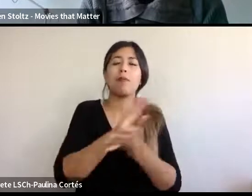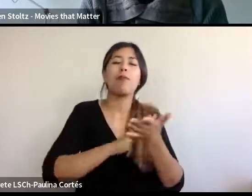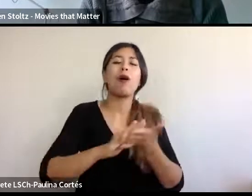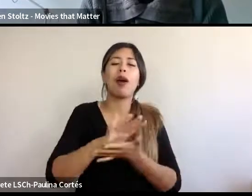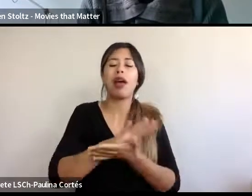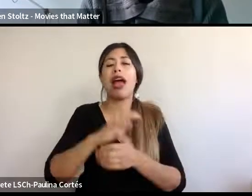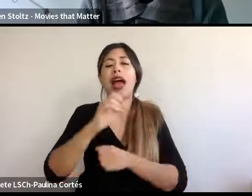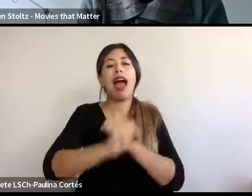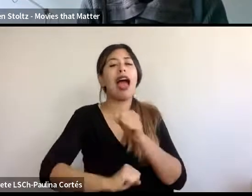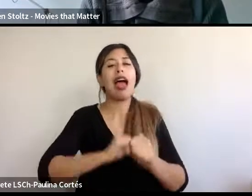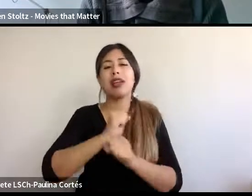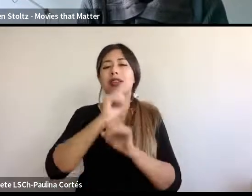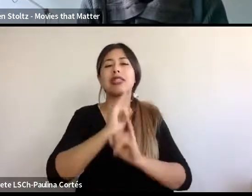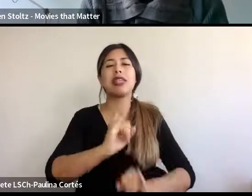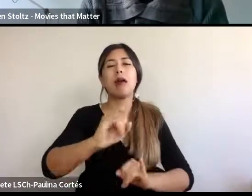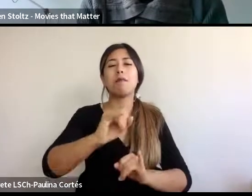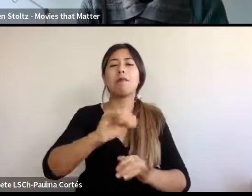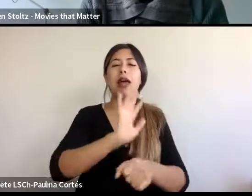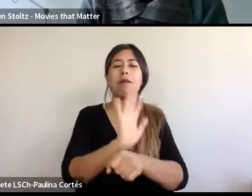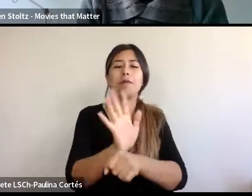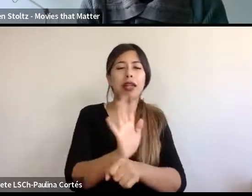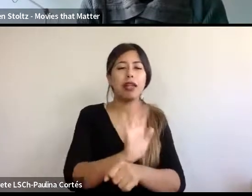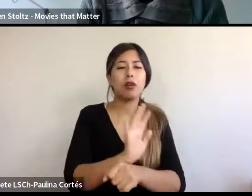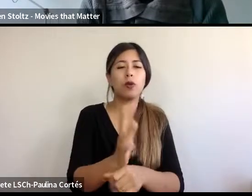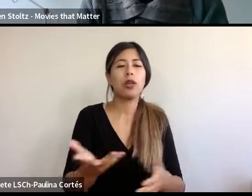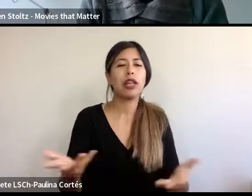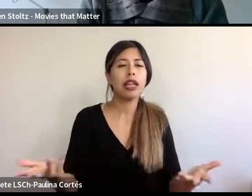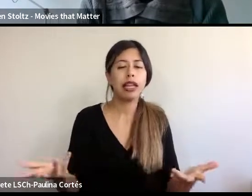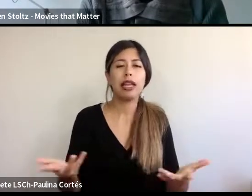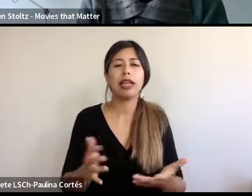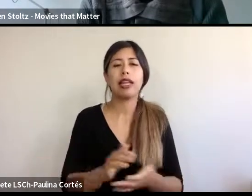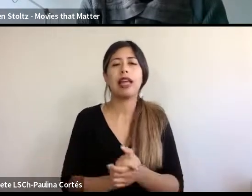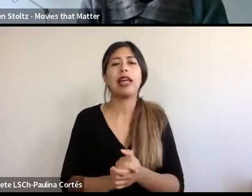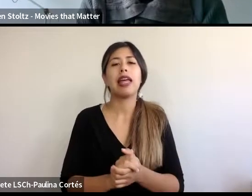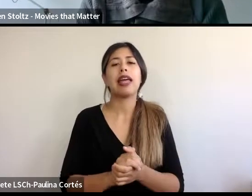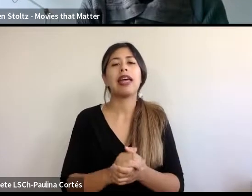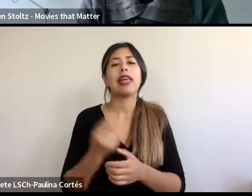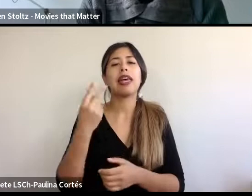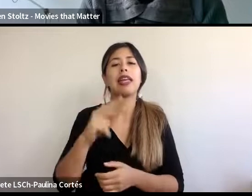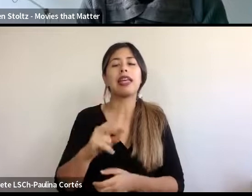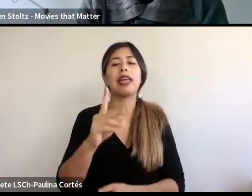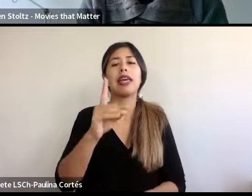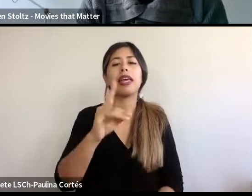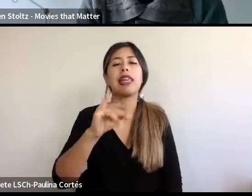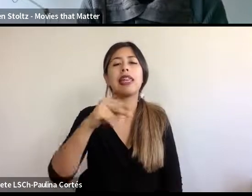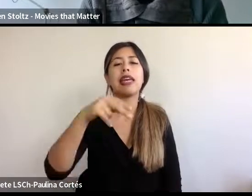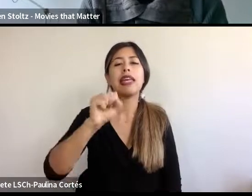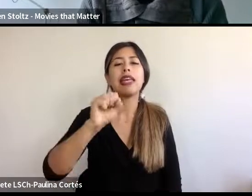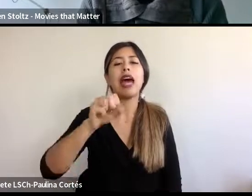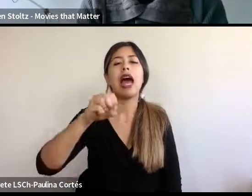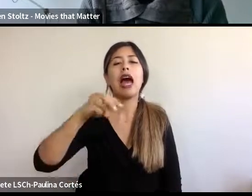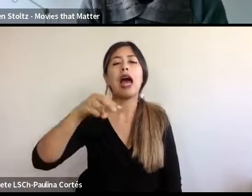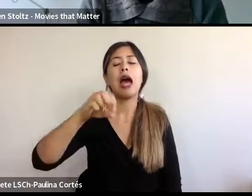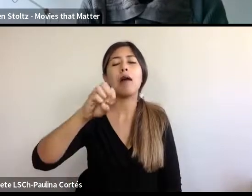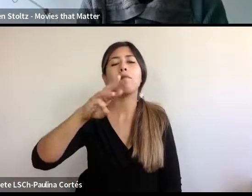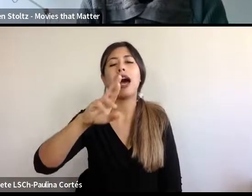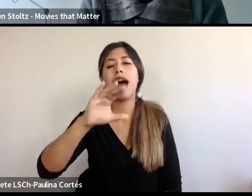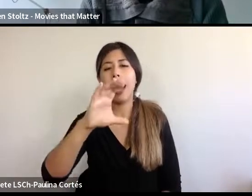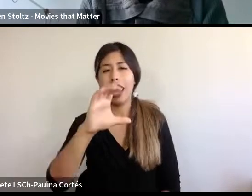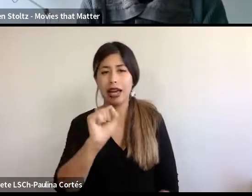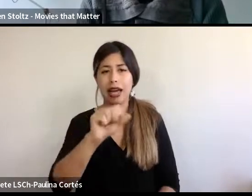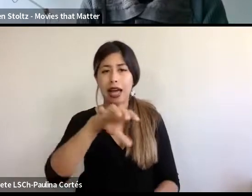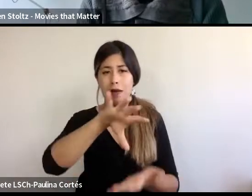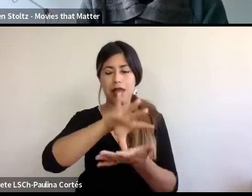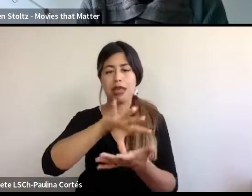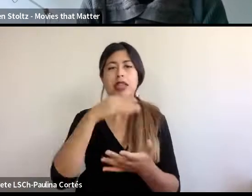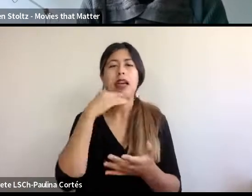so we collaborate with Danish embassy, Swedish embassy, Italian cultural institute, and all these kind of institutions